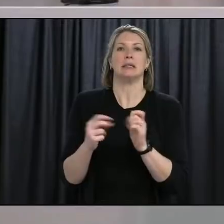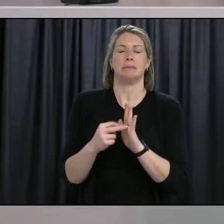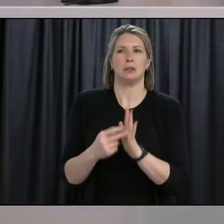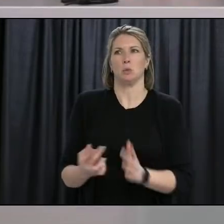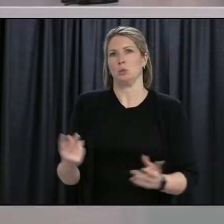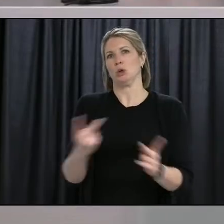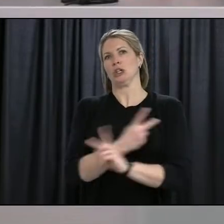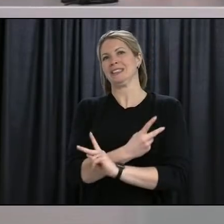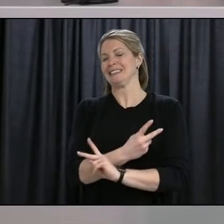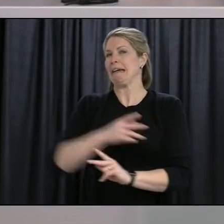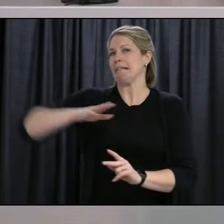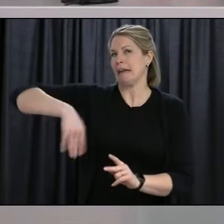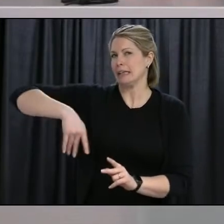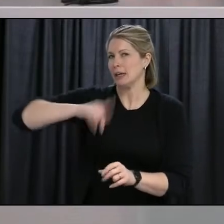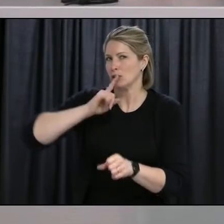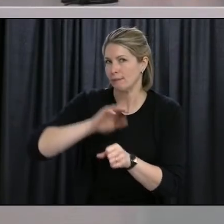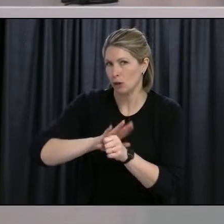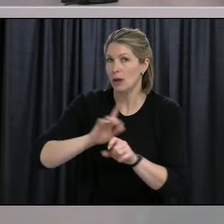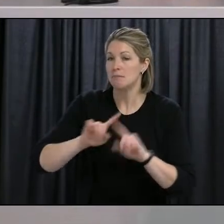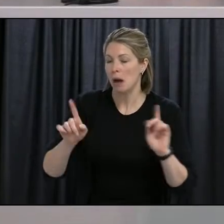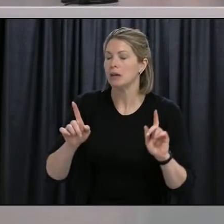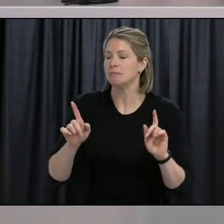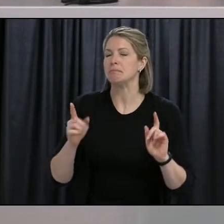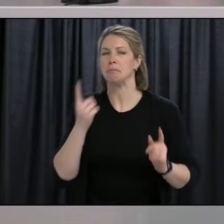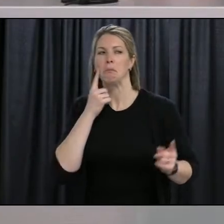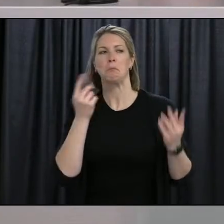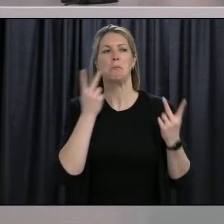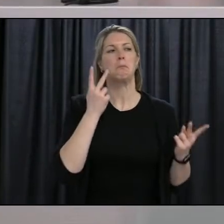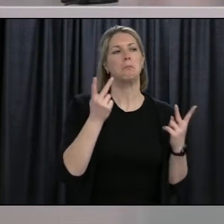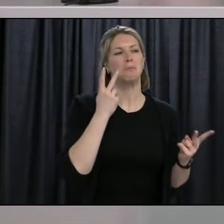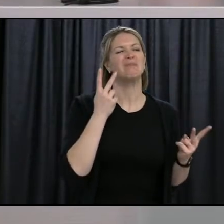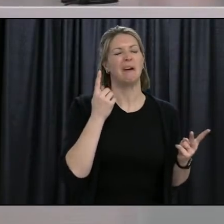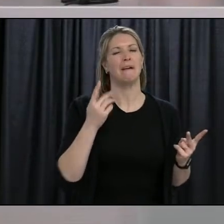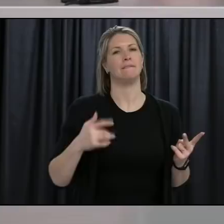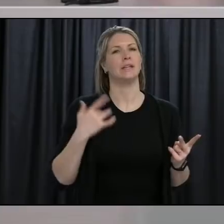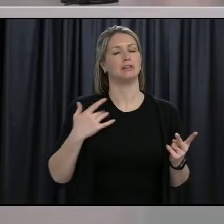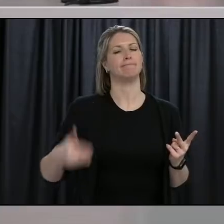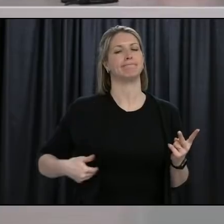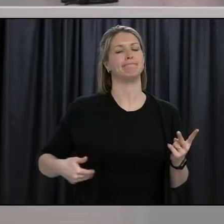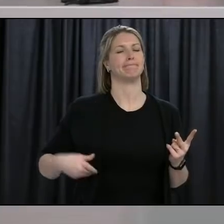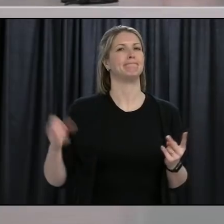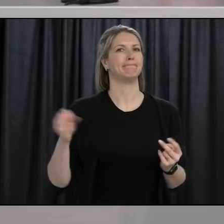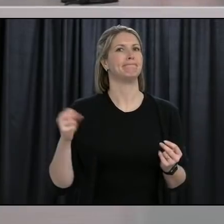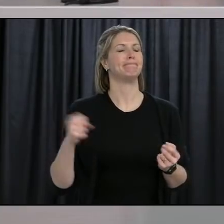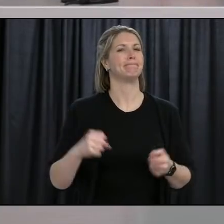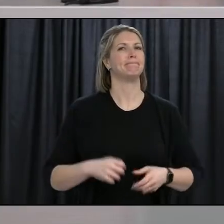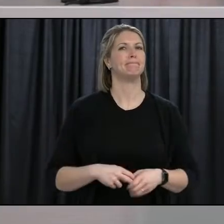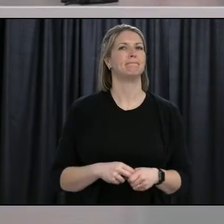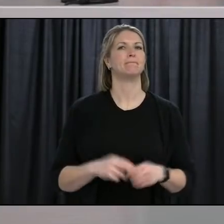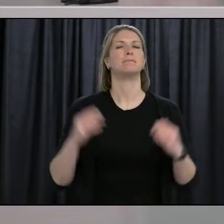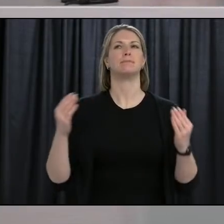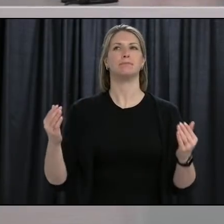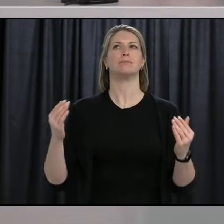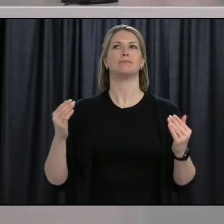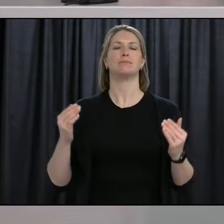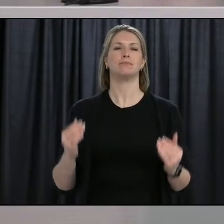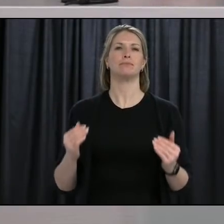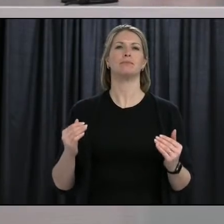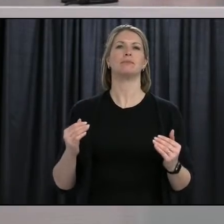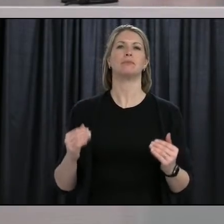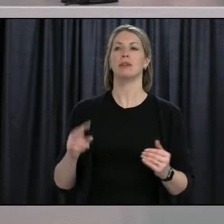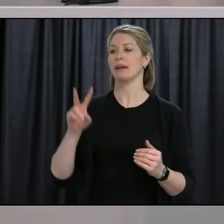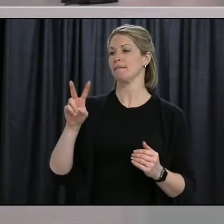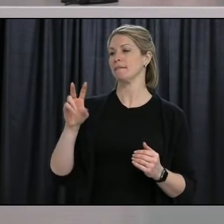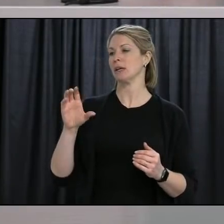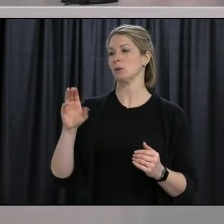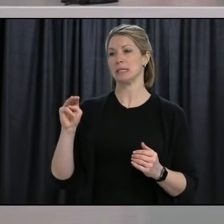Thank you. Our next questions are from Noah Shepard with BOCM. Please go ahead. We've seen